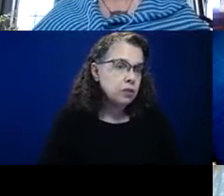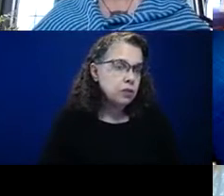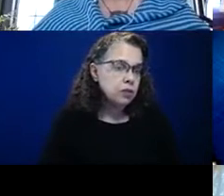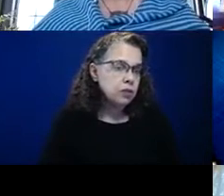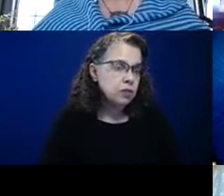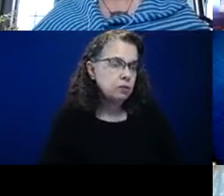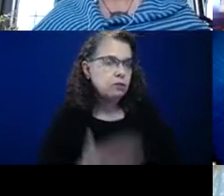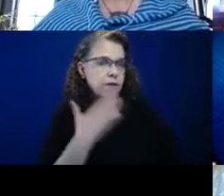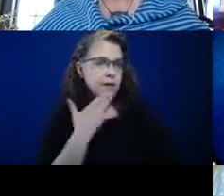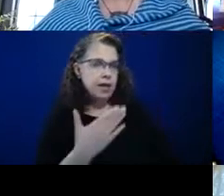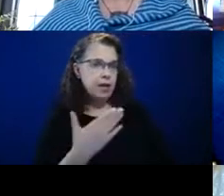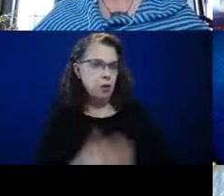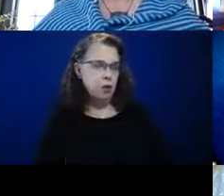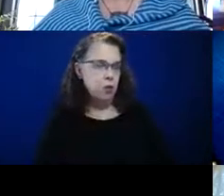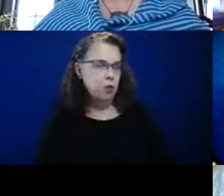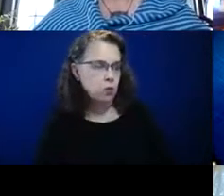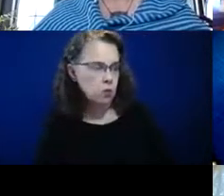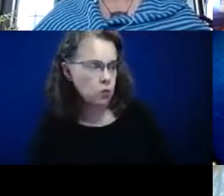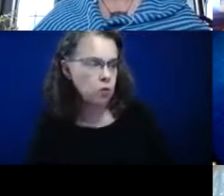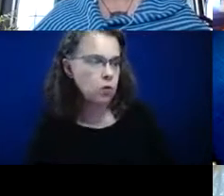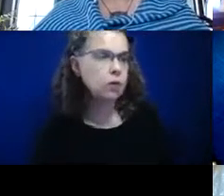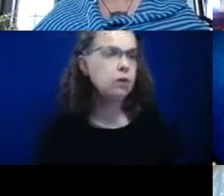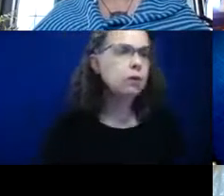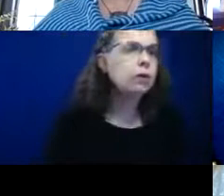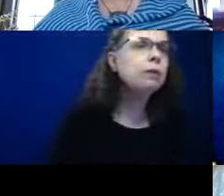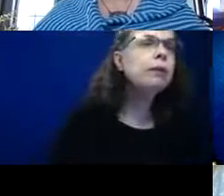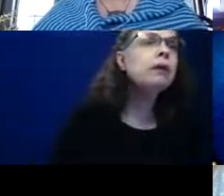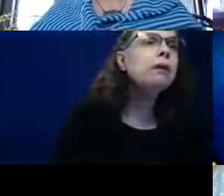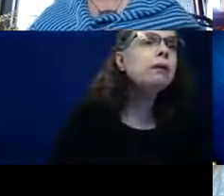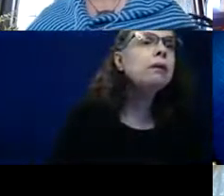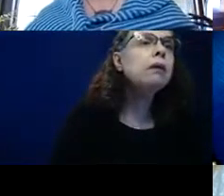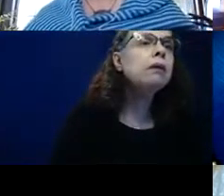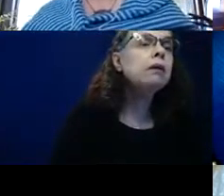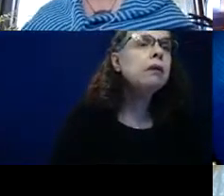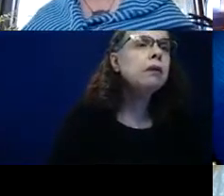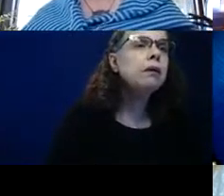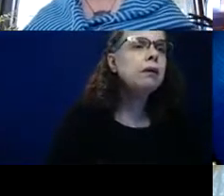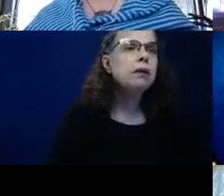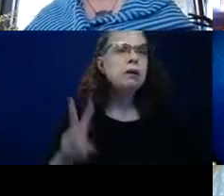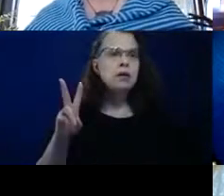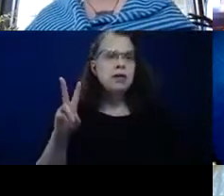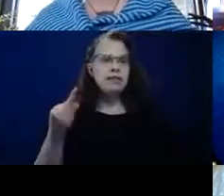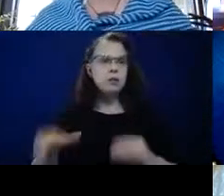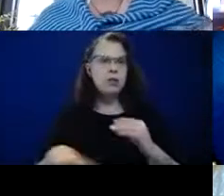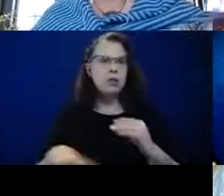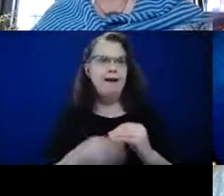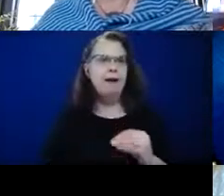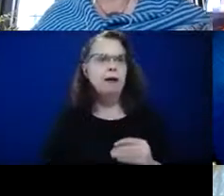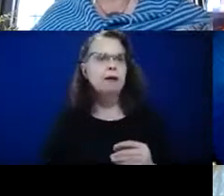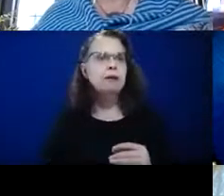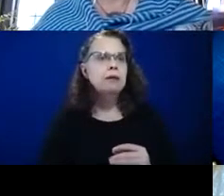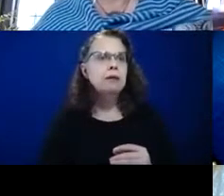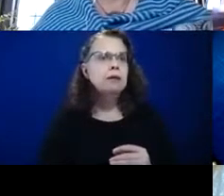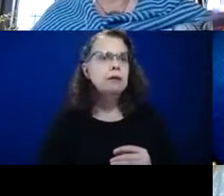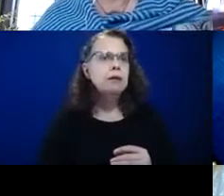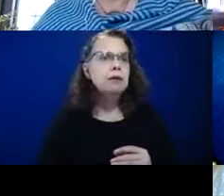Okay, thank you. All right, anybody else like to, Can I just add on to Yes. something that I said, and I don't want to